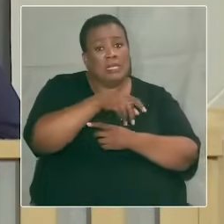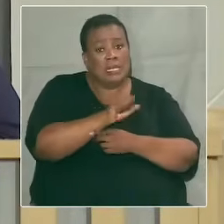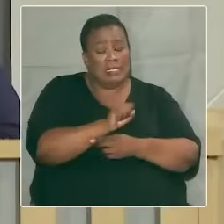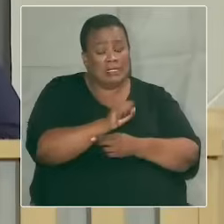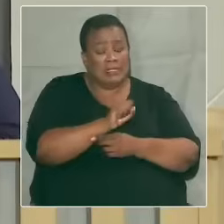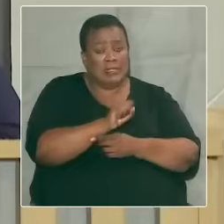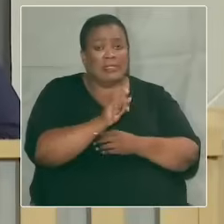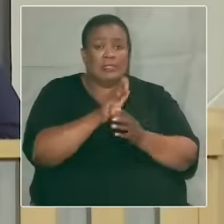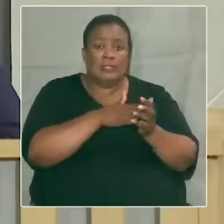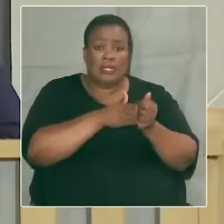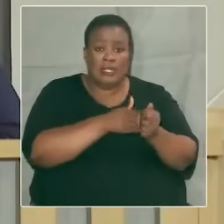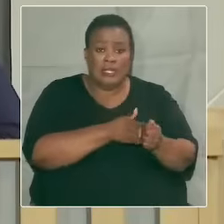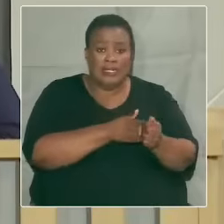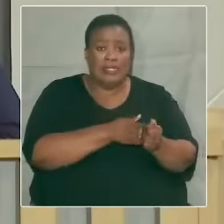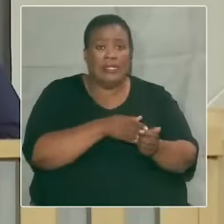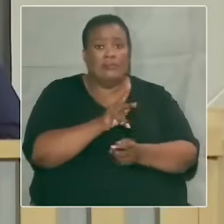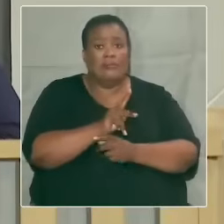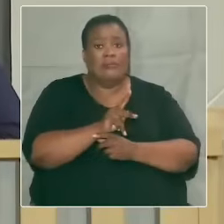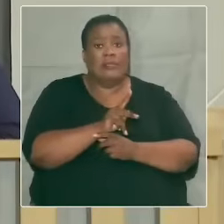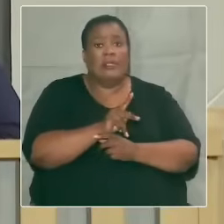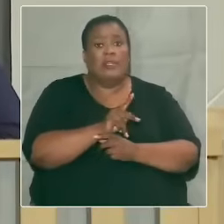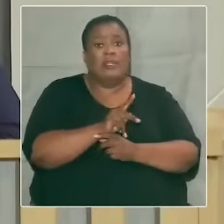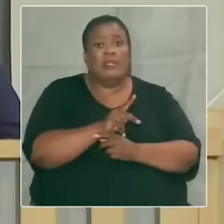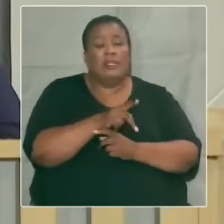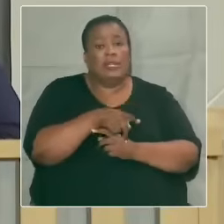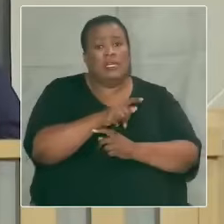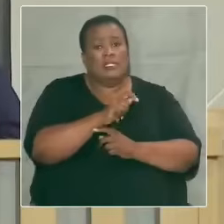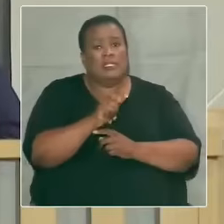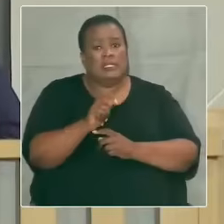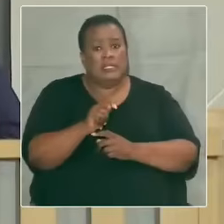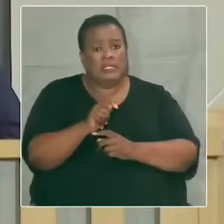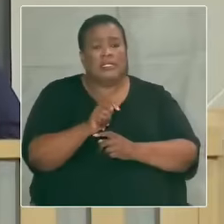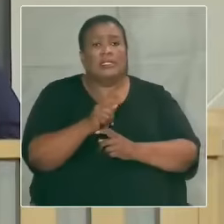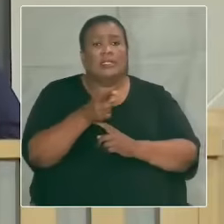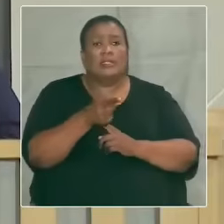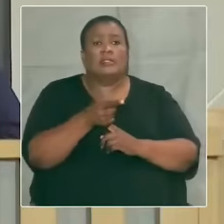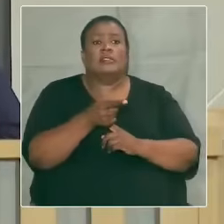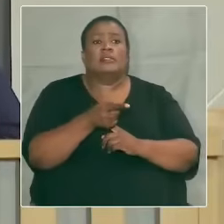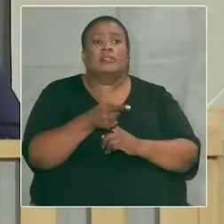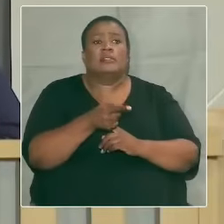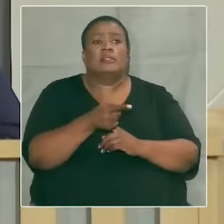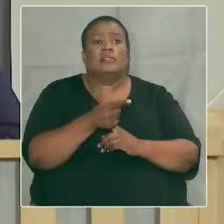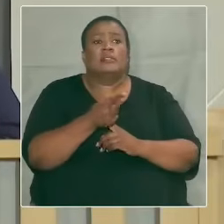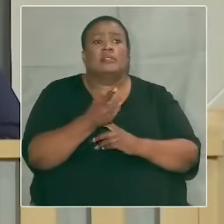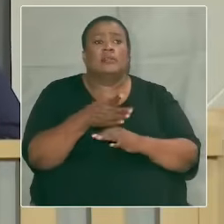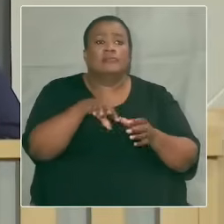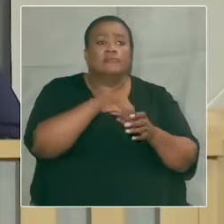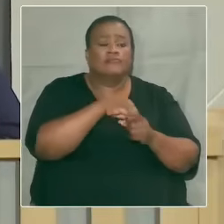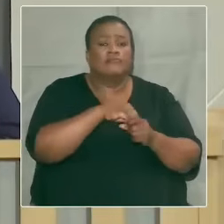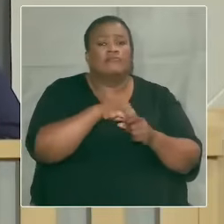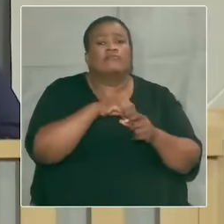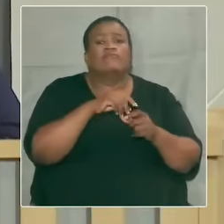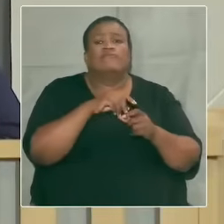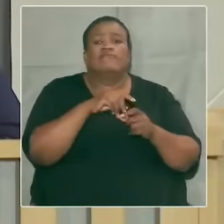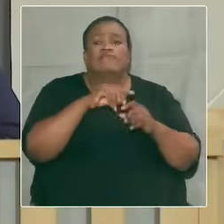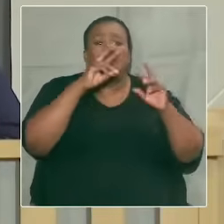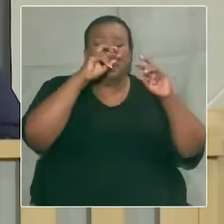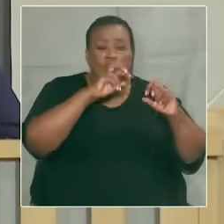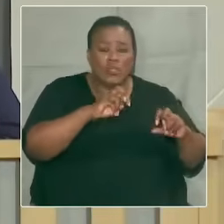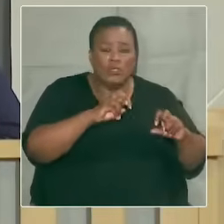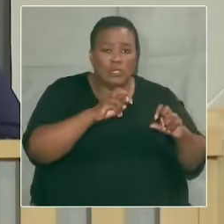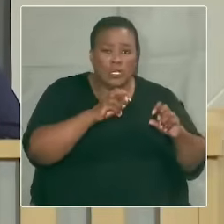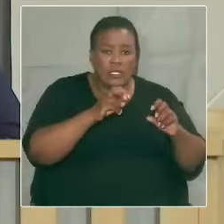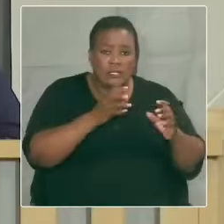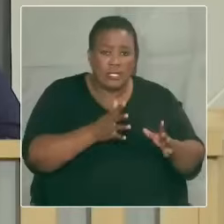as the primary agents, contributing investigators, forensic support, crime intelligence